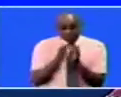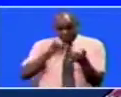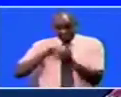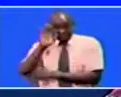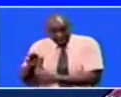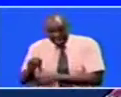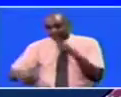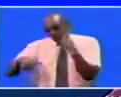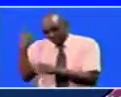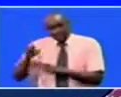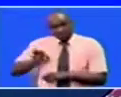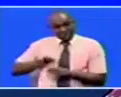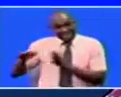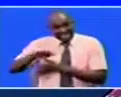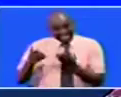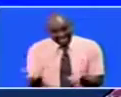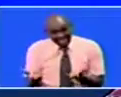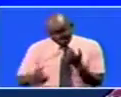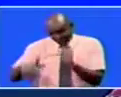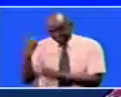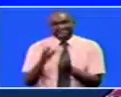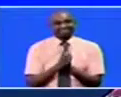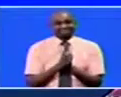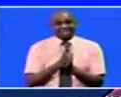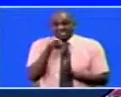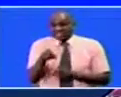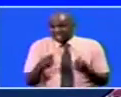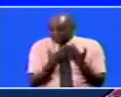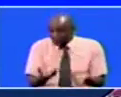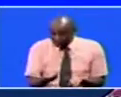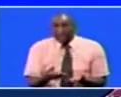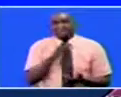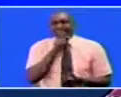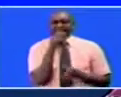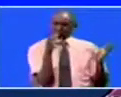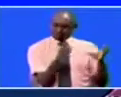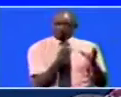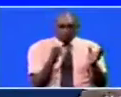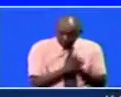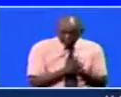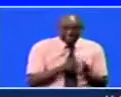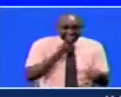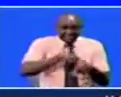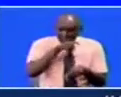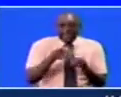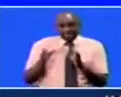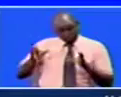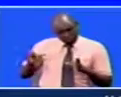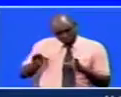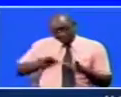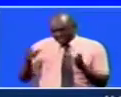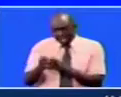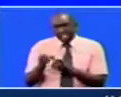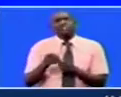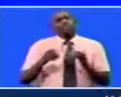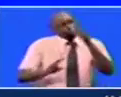Purity Rionoripo ruled the women's field. It was a podium finish in the men's race as well as in the women's field that saw the top